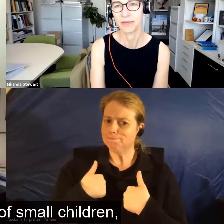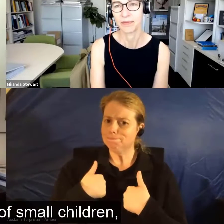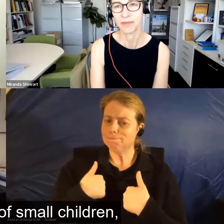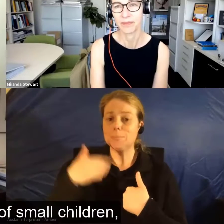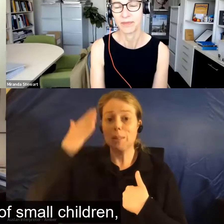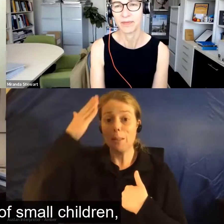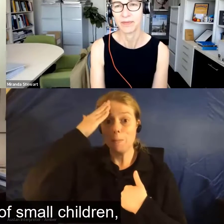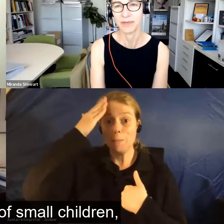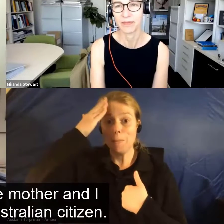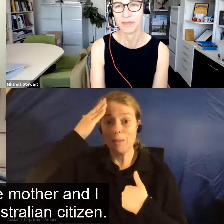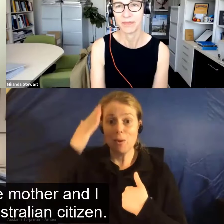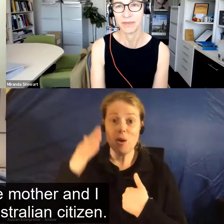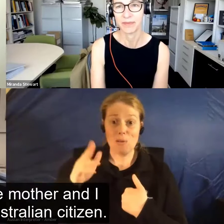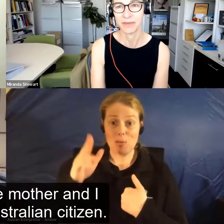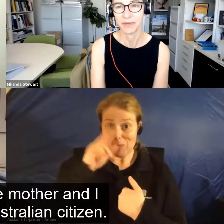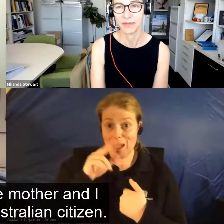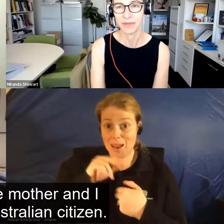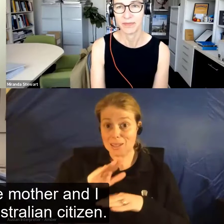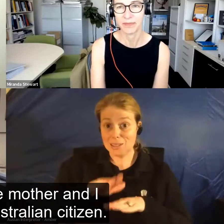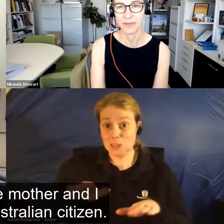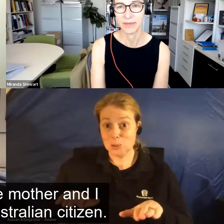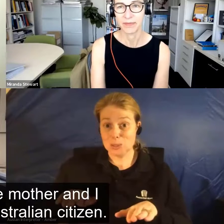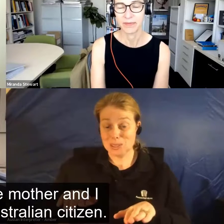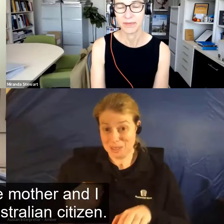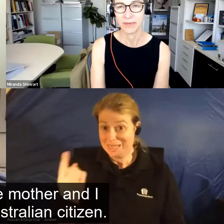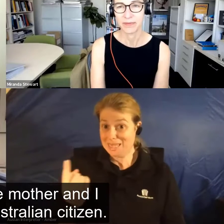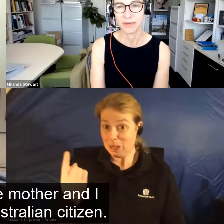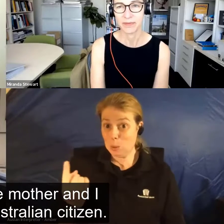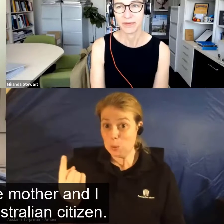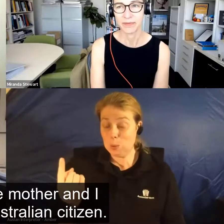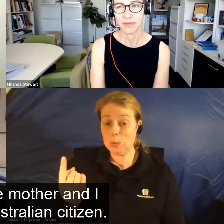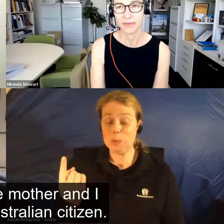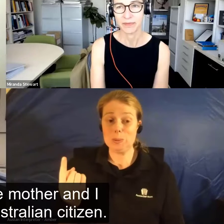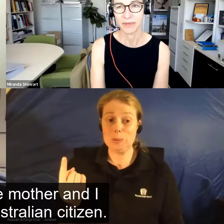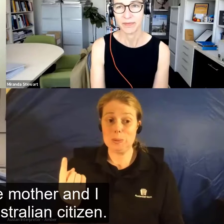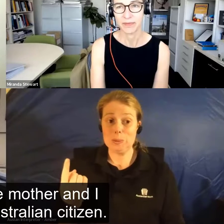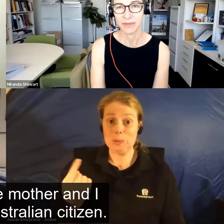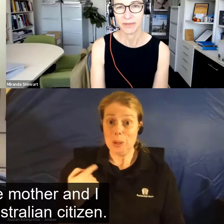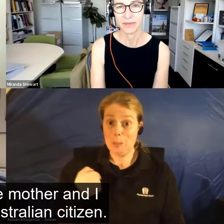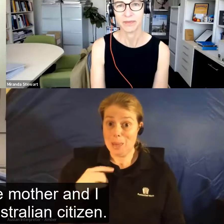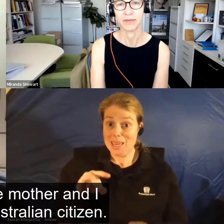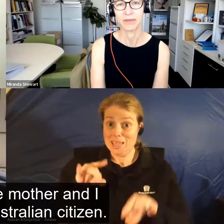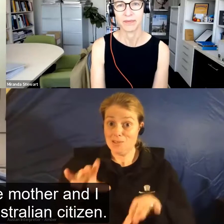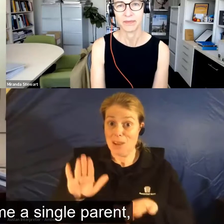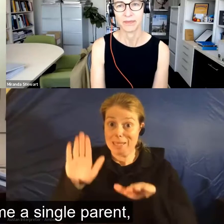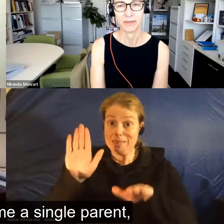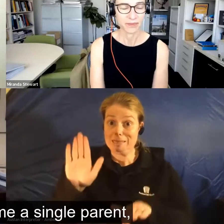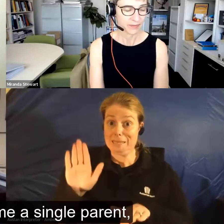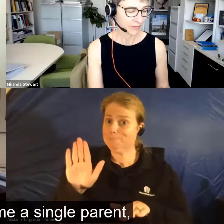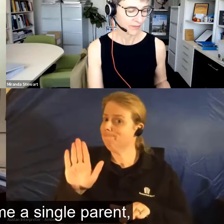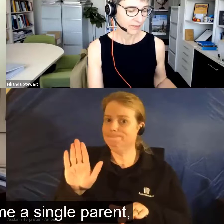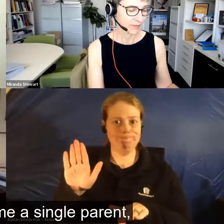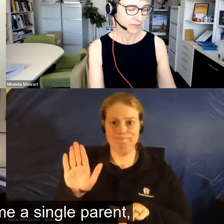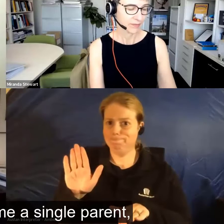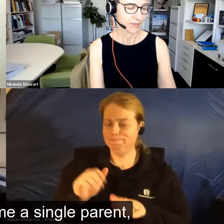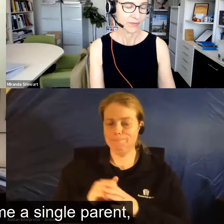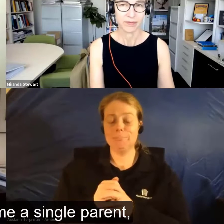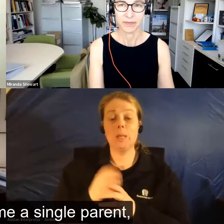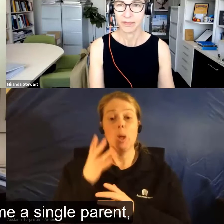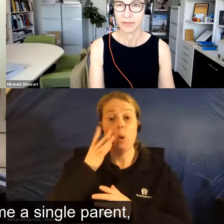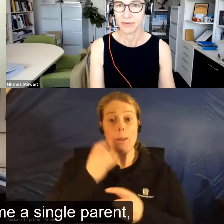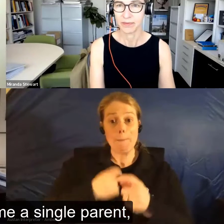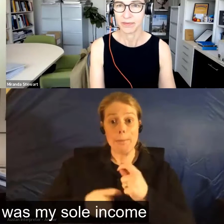of small children, also a single mother, and I am not an Australian citizen. So when I became a